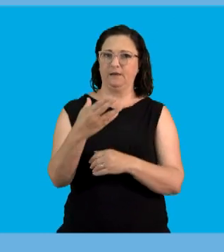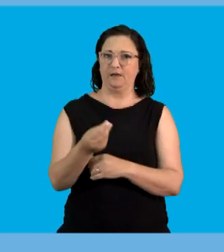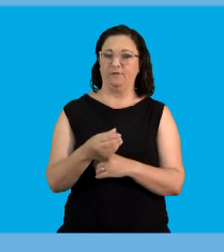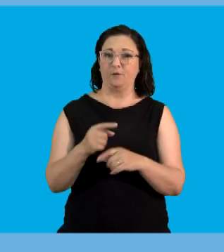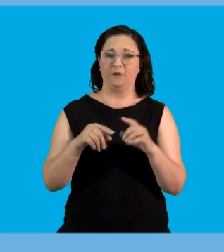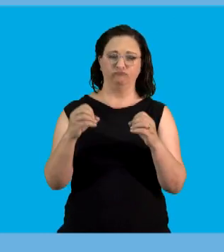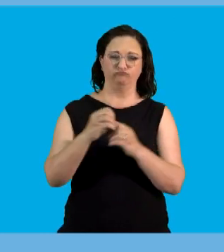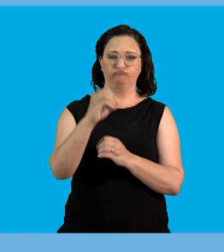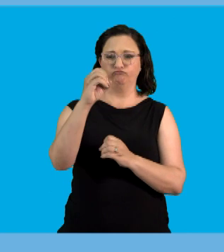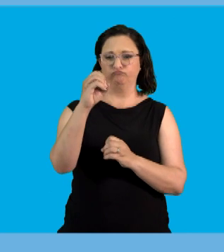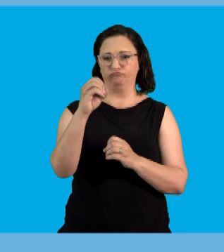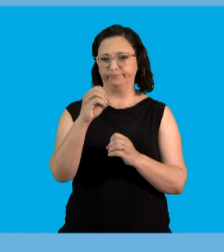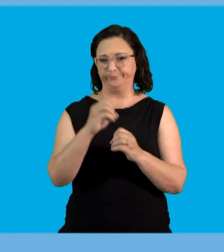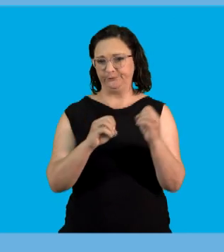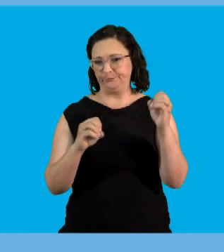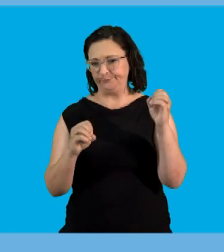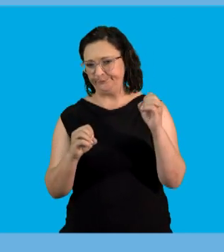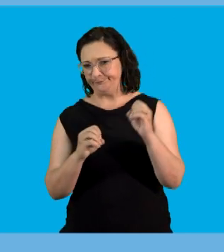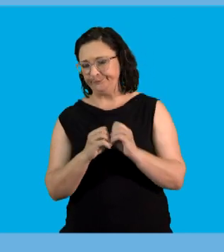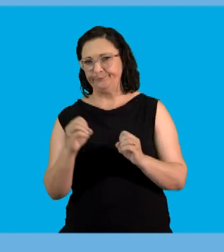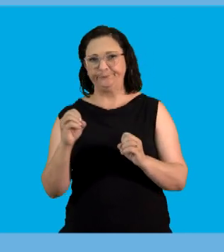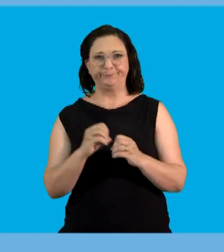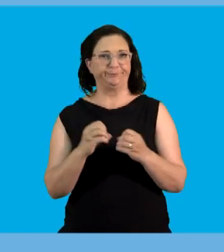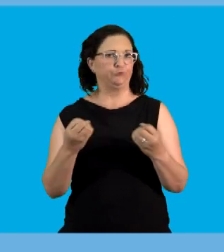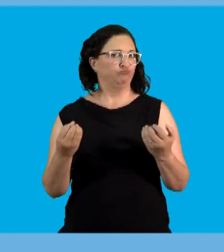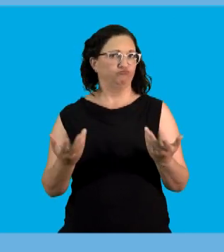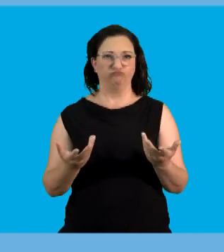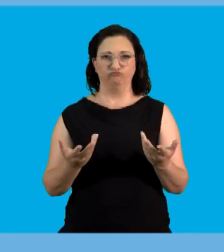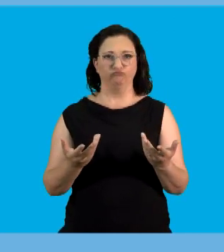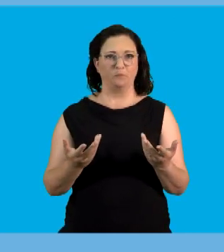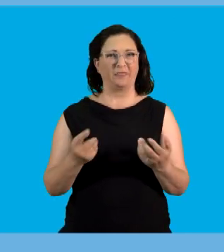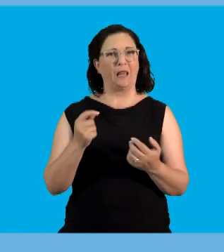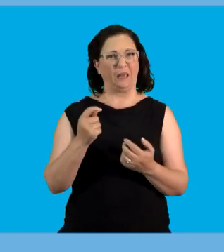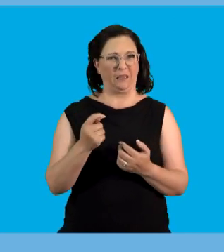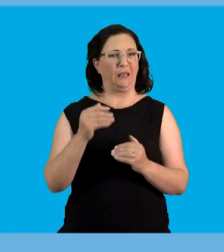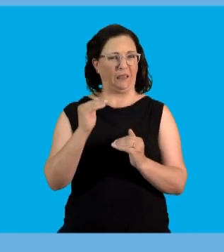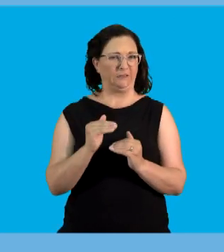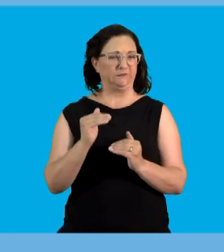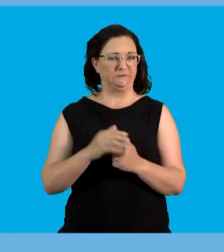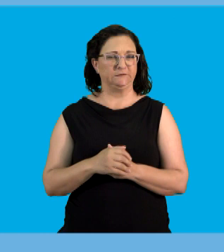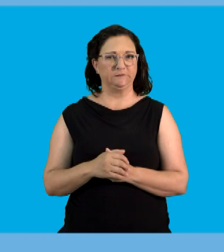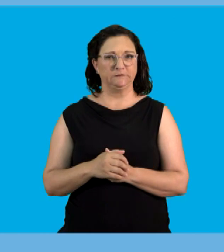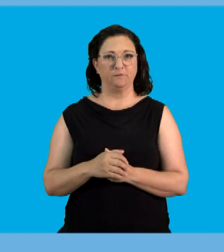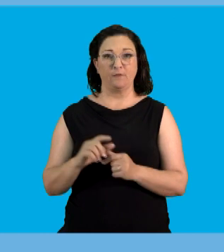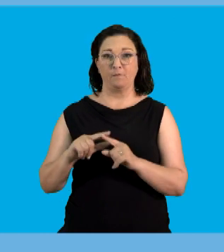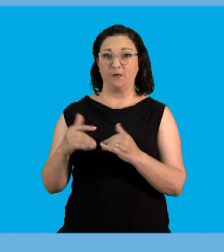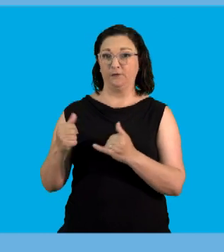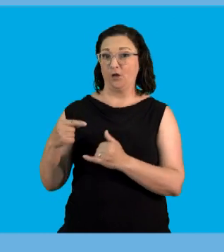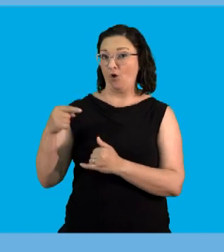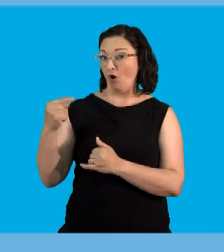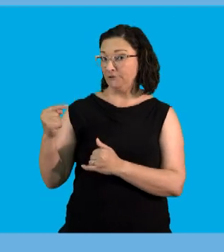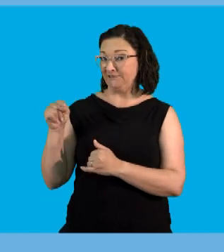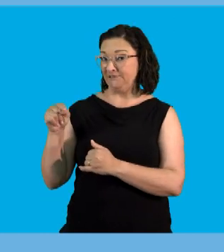of collisions between the gas particles themselves and the wall of the container are going to be slightly less at low force. The force